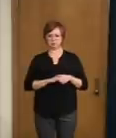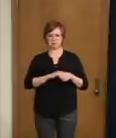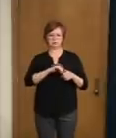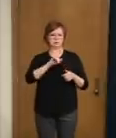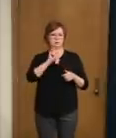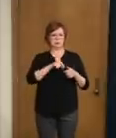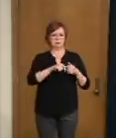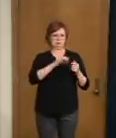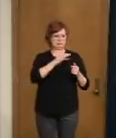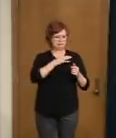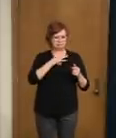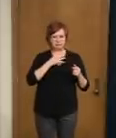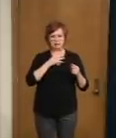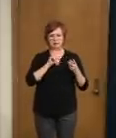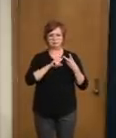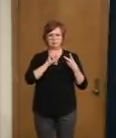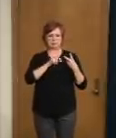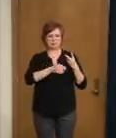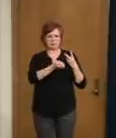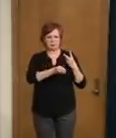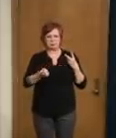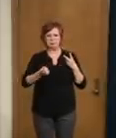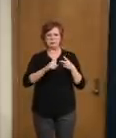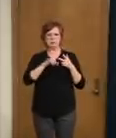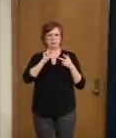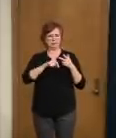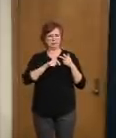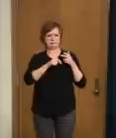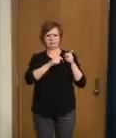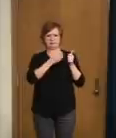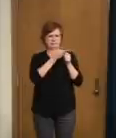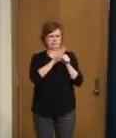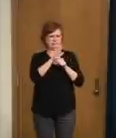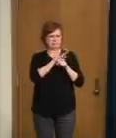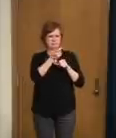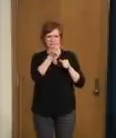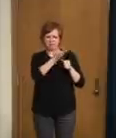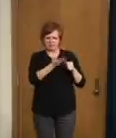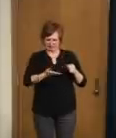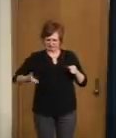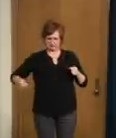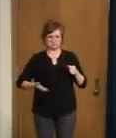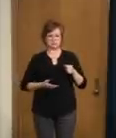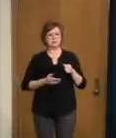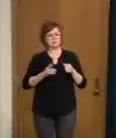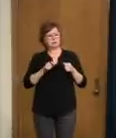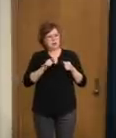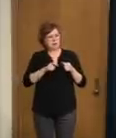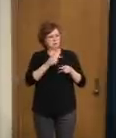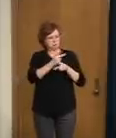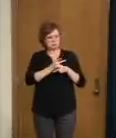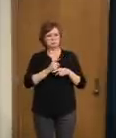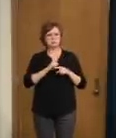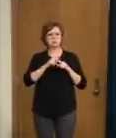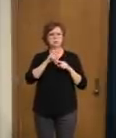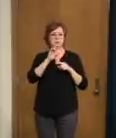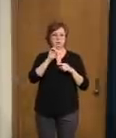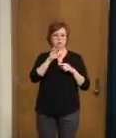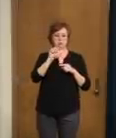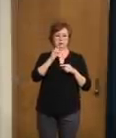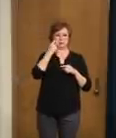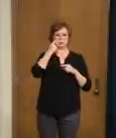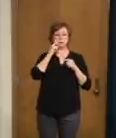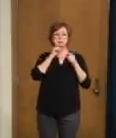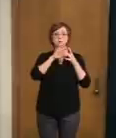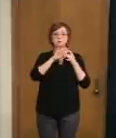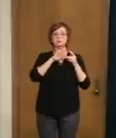our offensive and our defensive strategies. We and Dr. Shahab spoke extensively about the